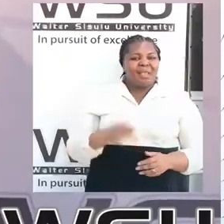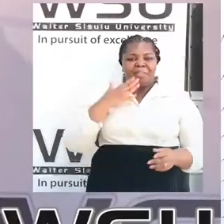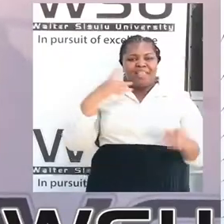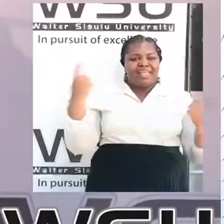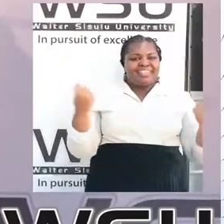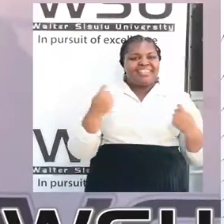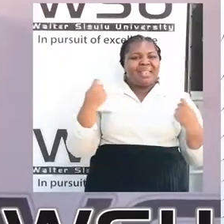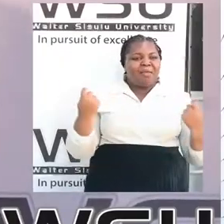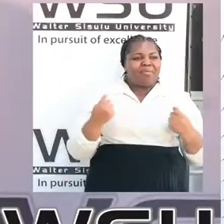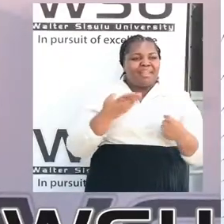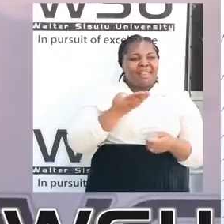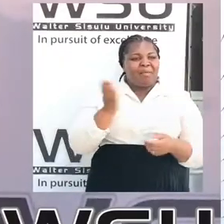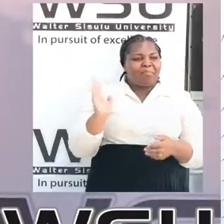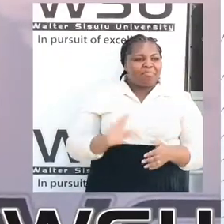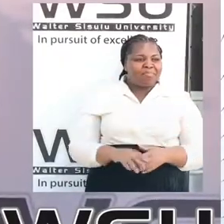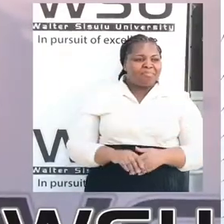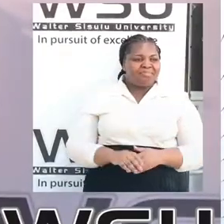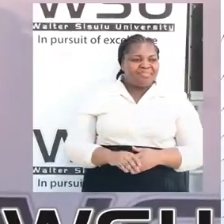them?